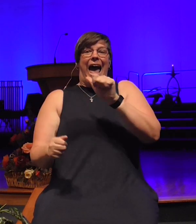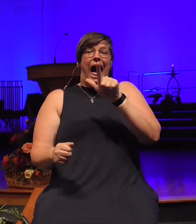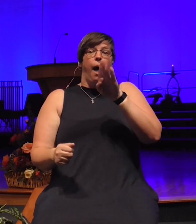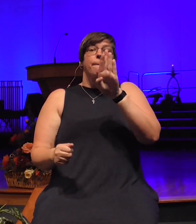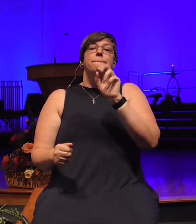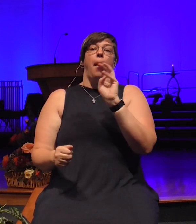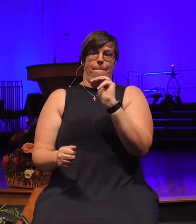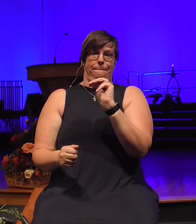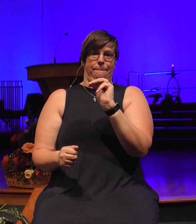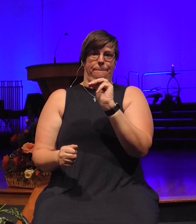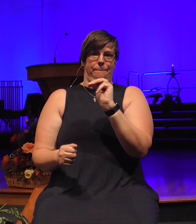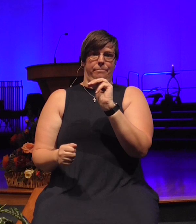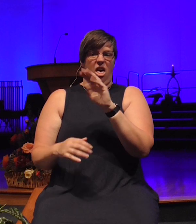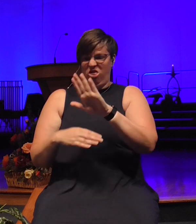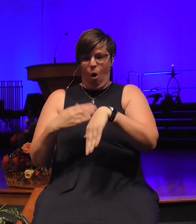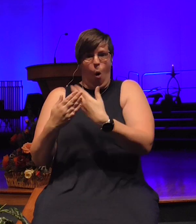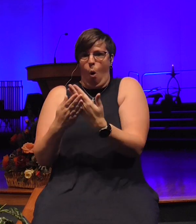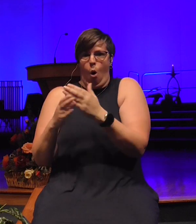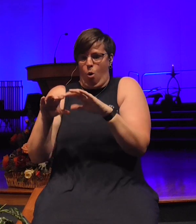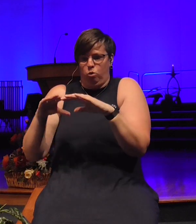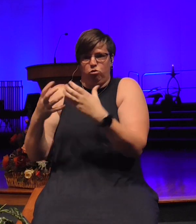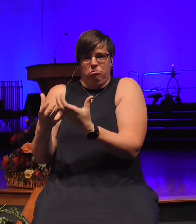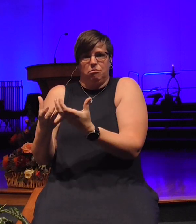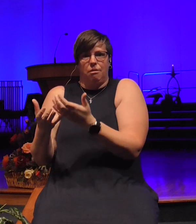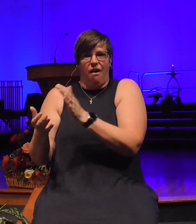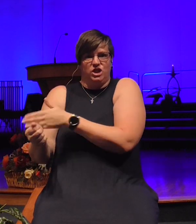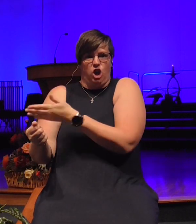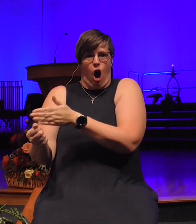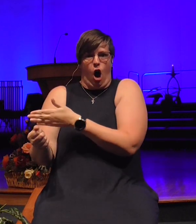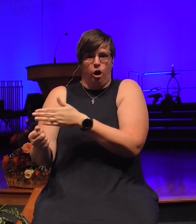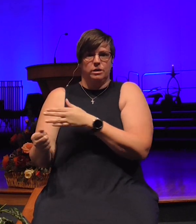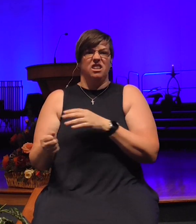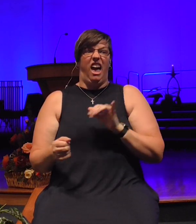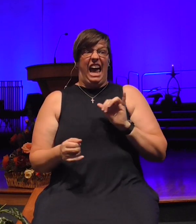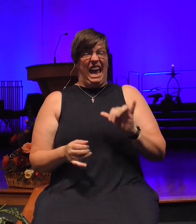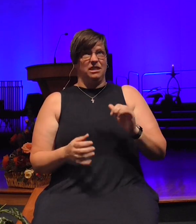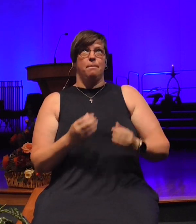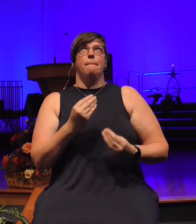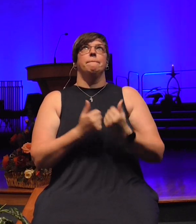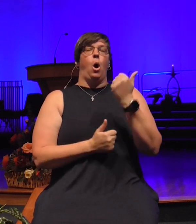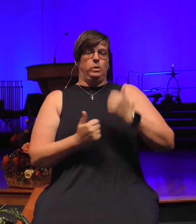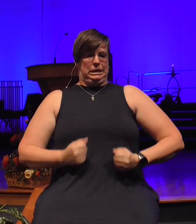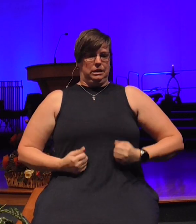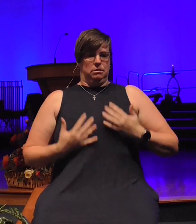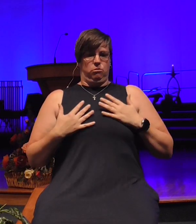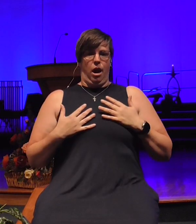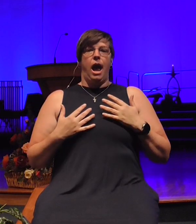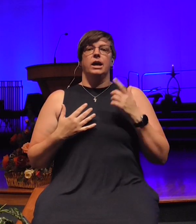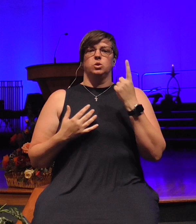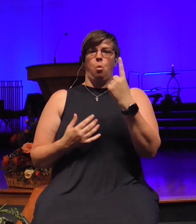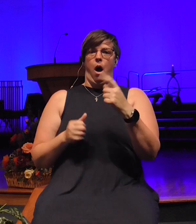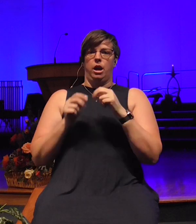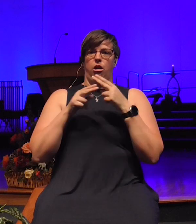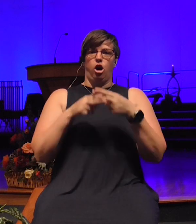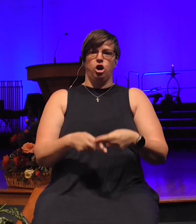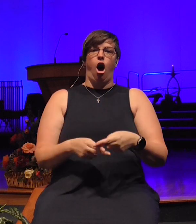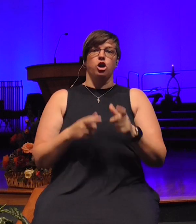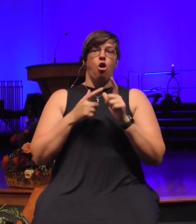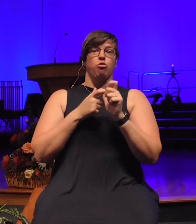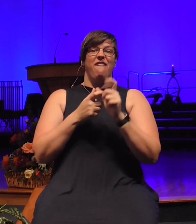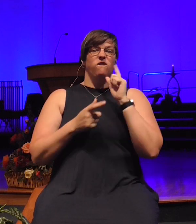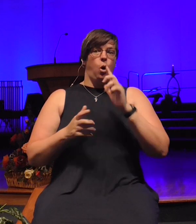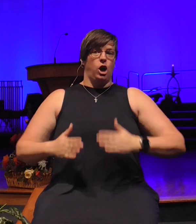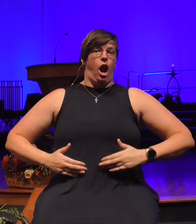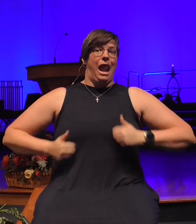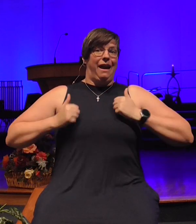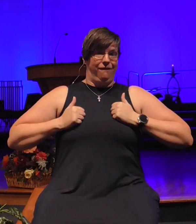in which he croons the most beautiful song ever written in my mind, in my life, is a song called Run for Your Life.